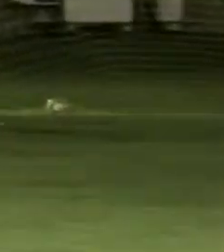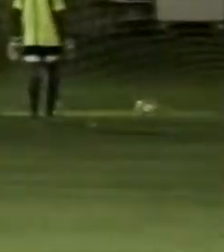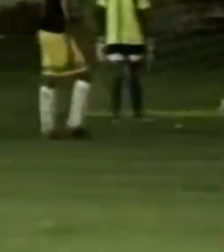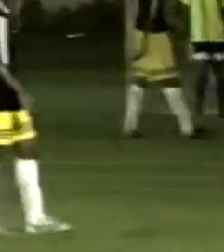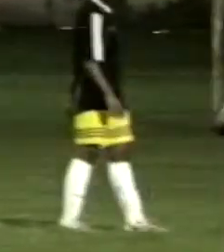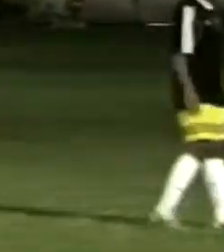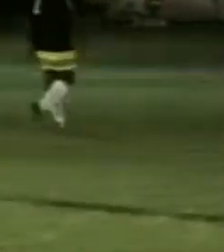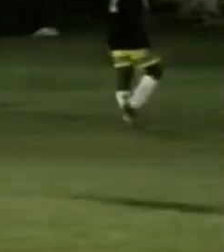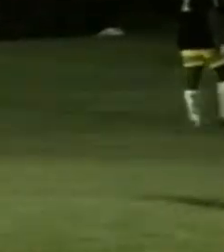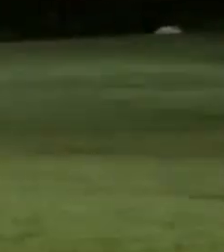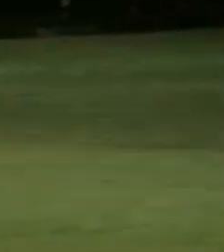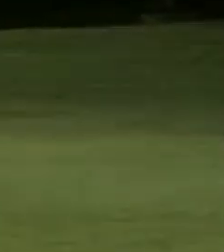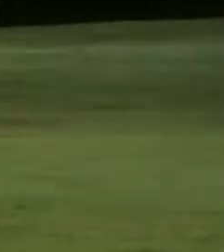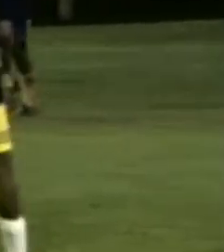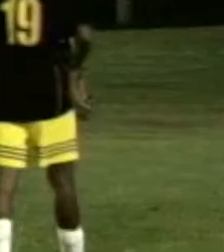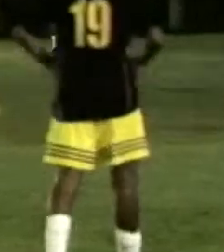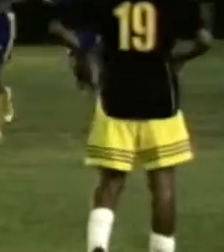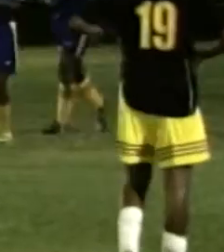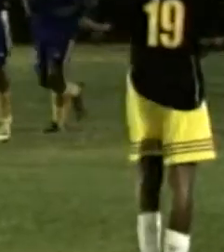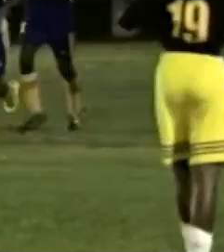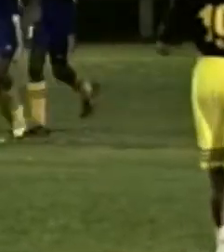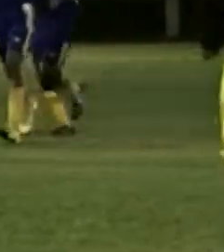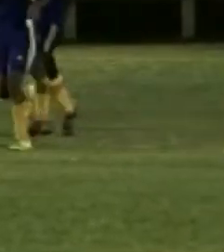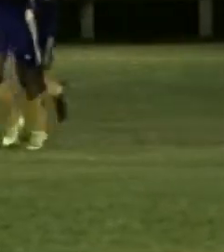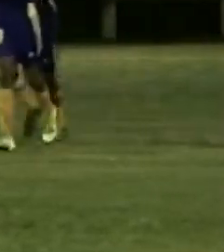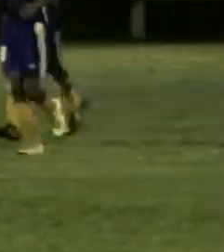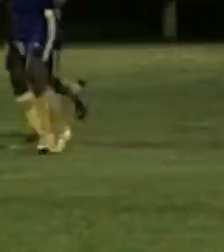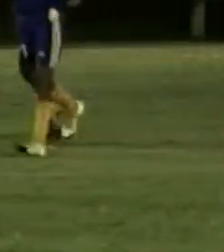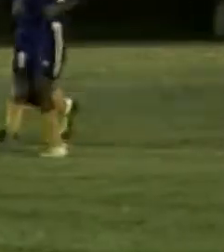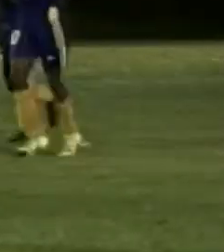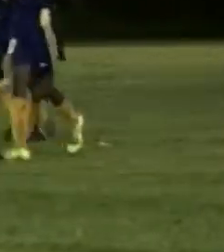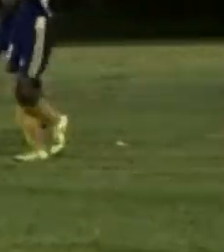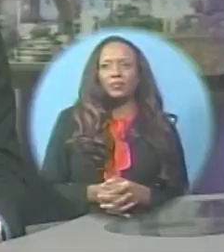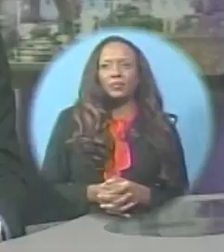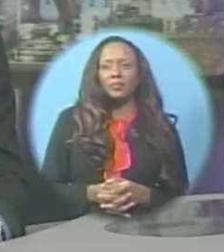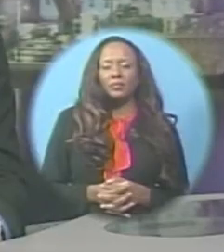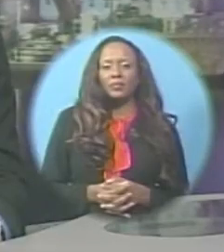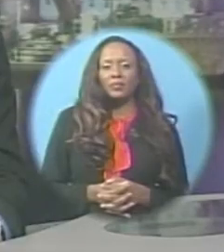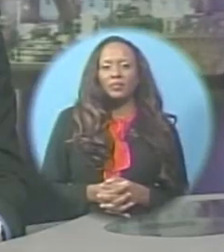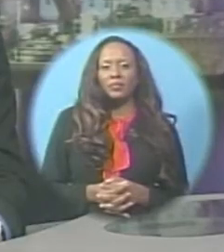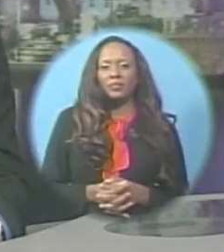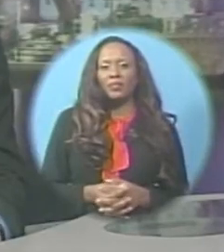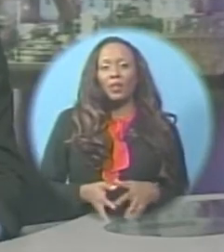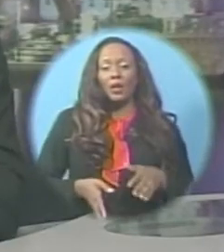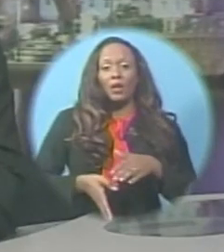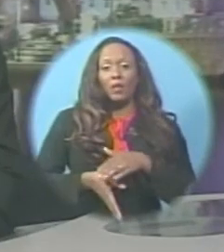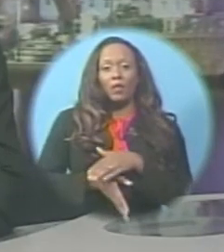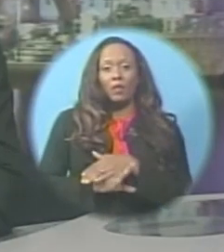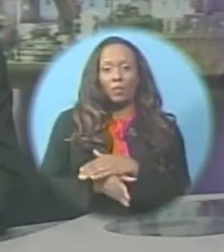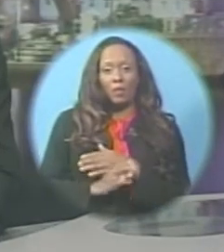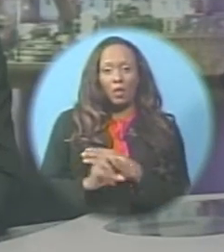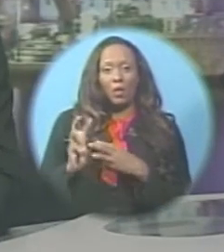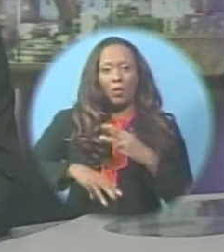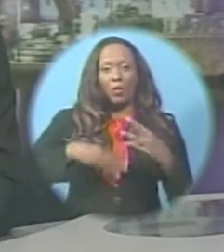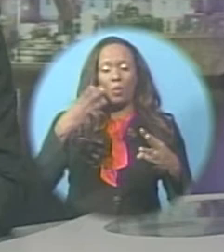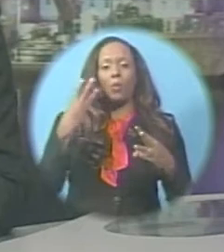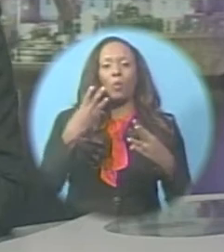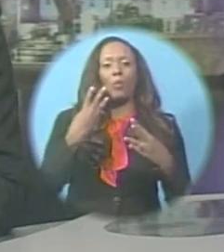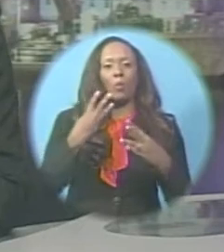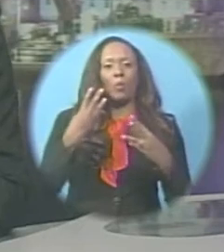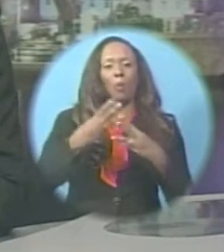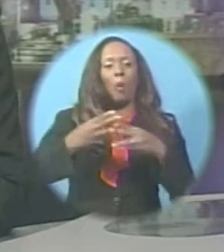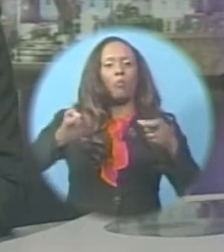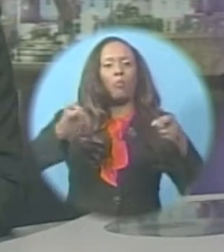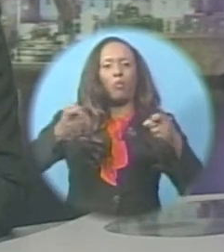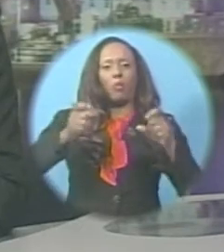Unity Stars the 2-1 win over UWI. In more football news, football's world governing body